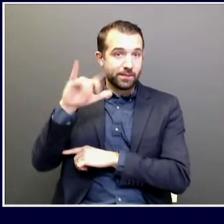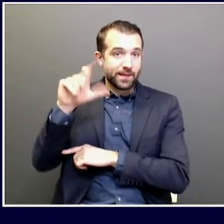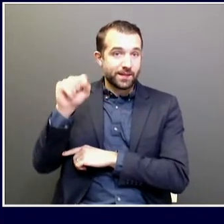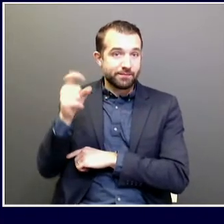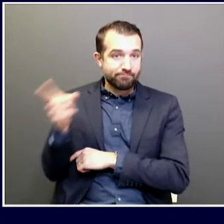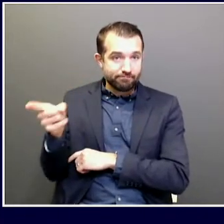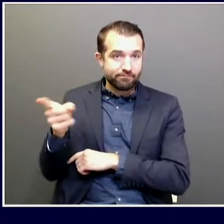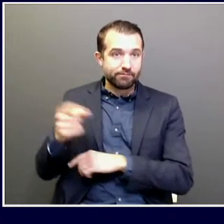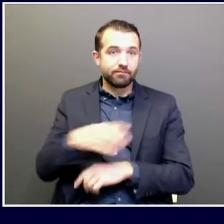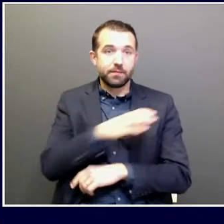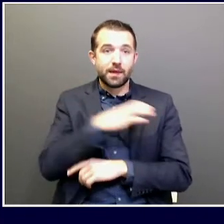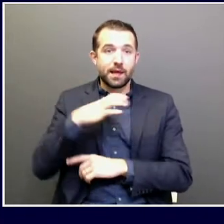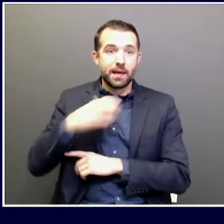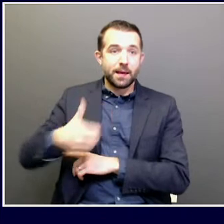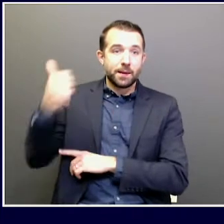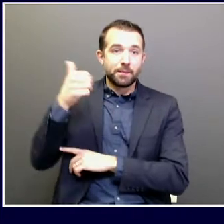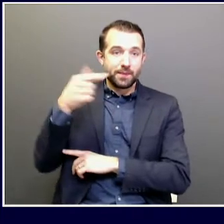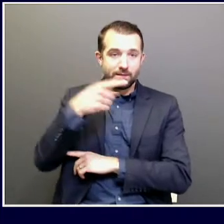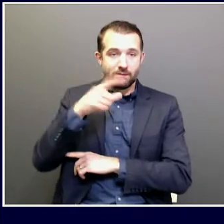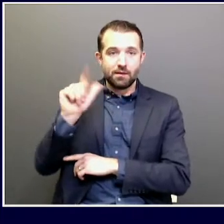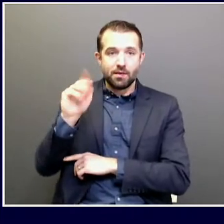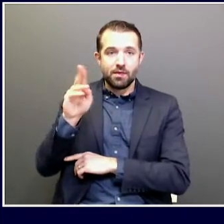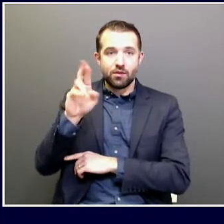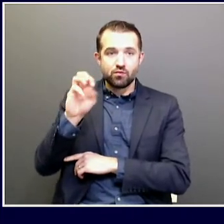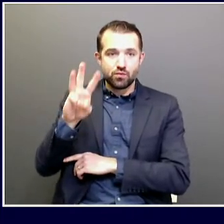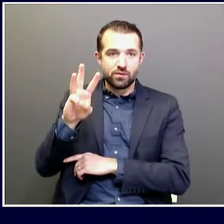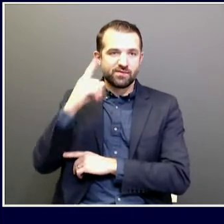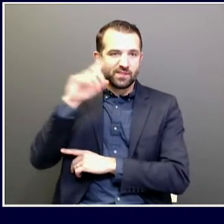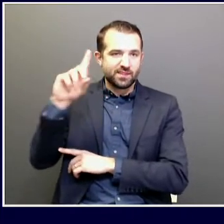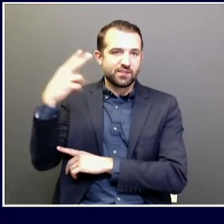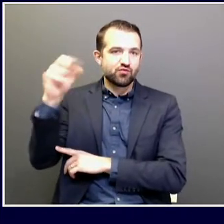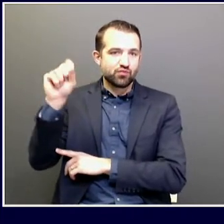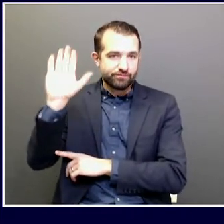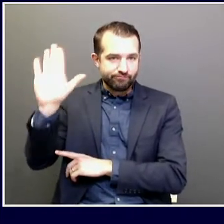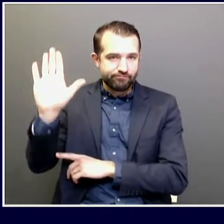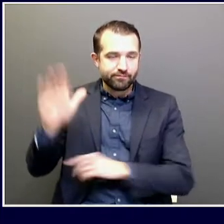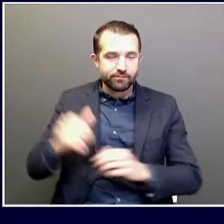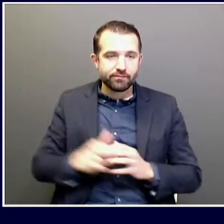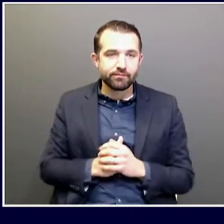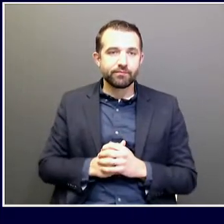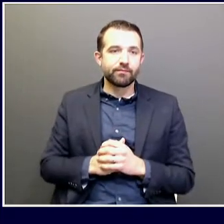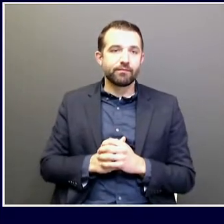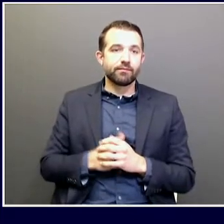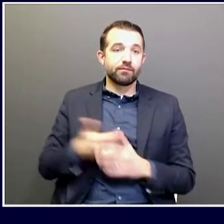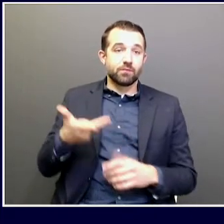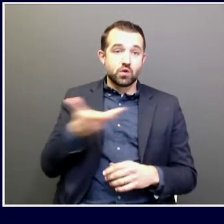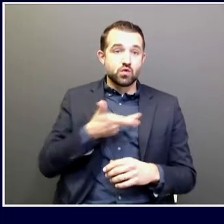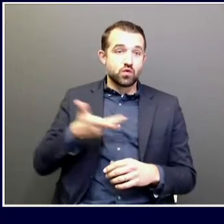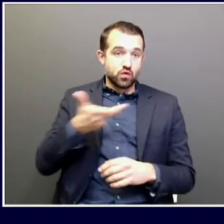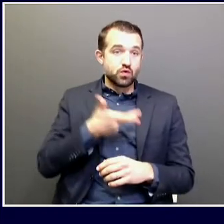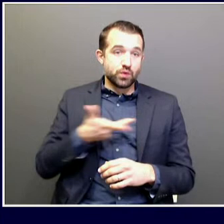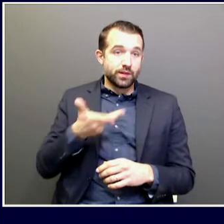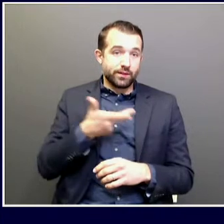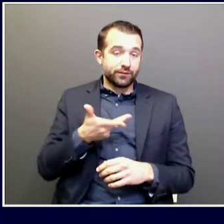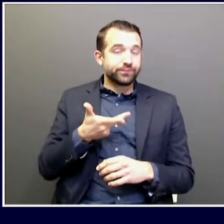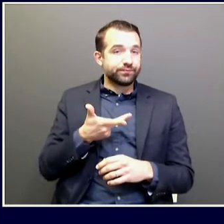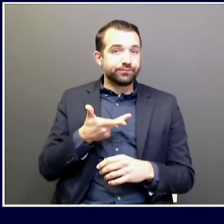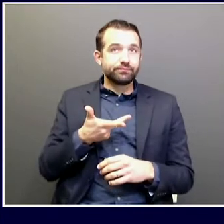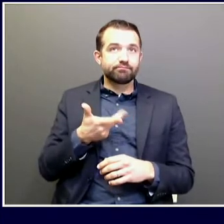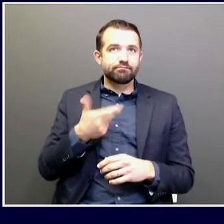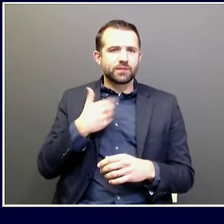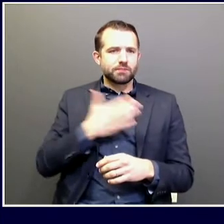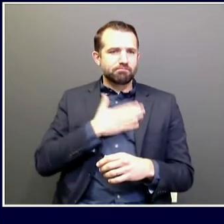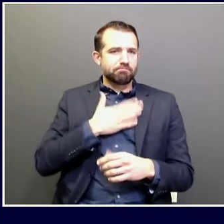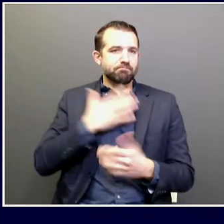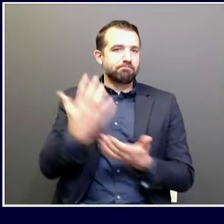Lambrew from Maine's Department of Health and Human Services. Governor Mills, Commissioner Lambrew, and I, pleased to be with you today to discuss